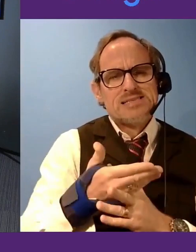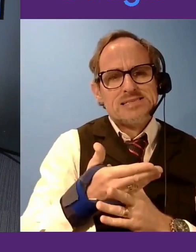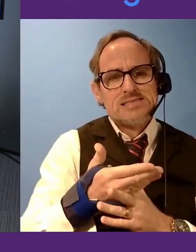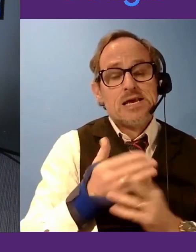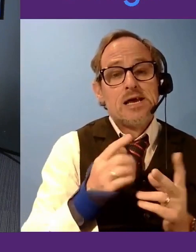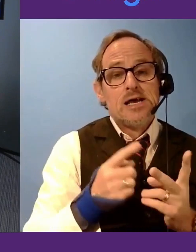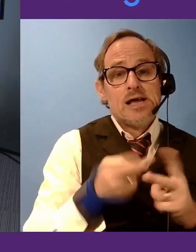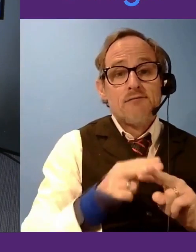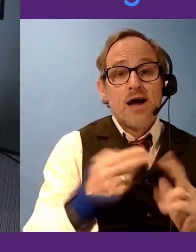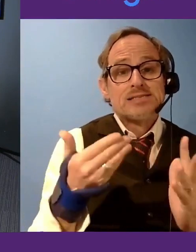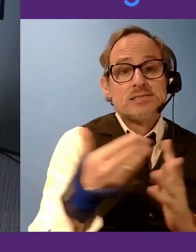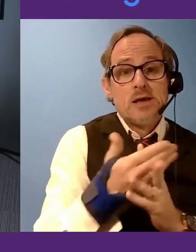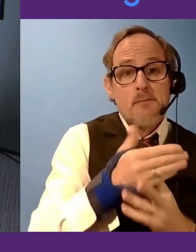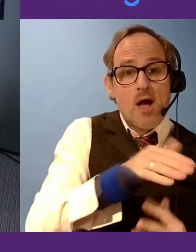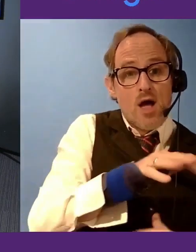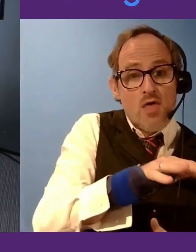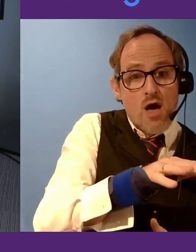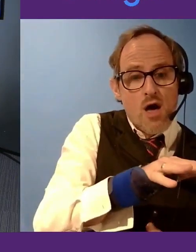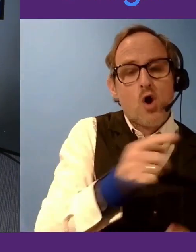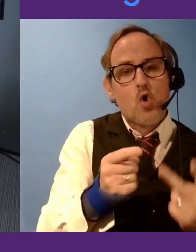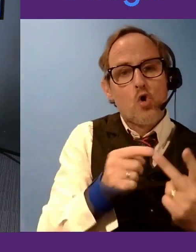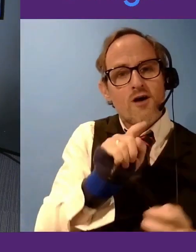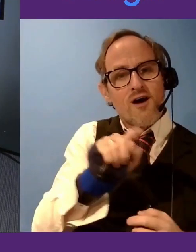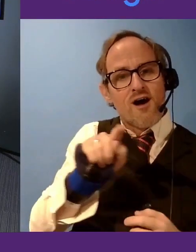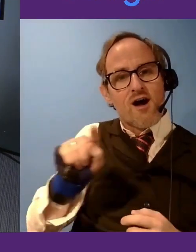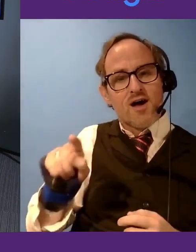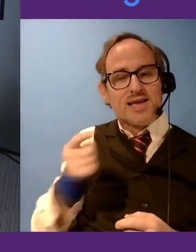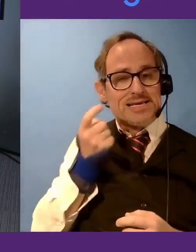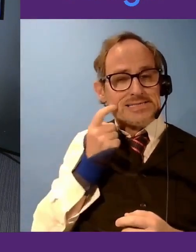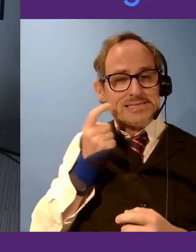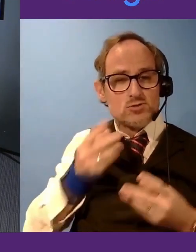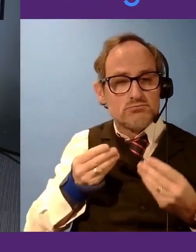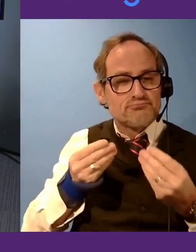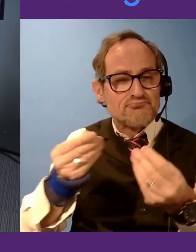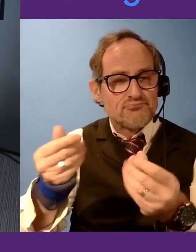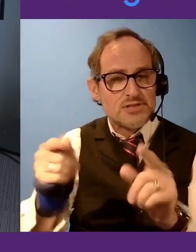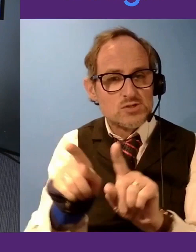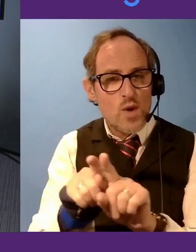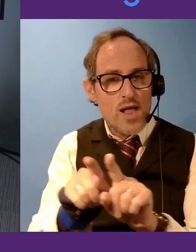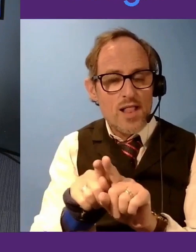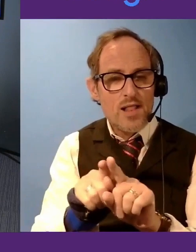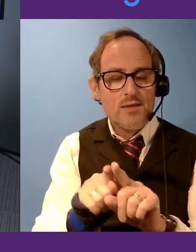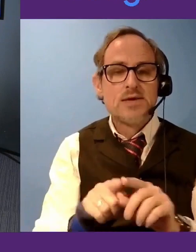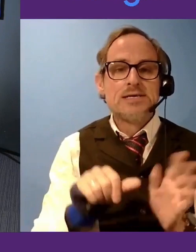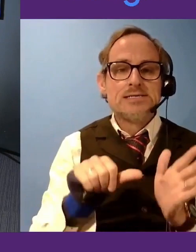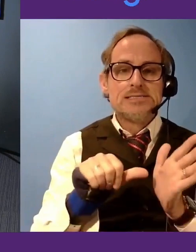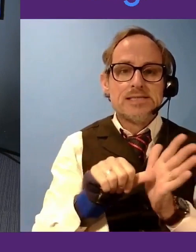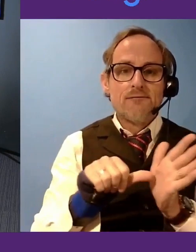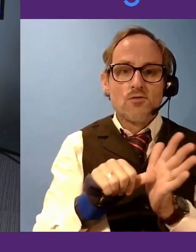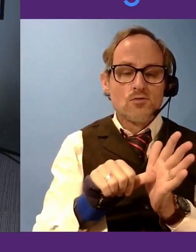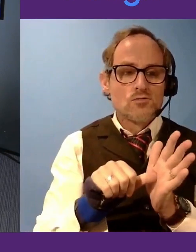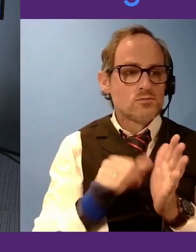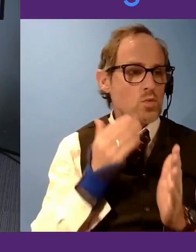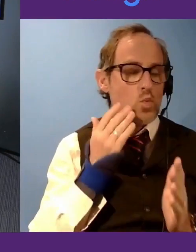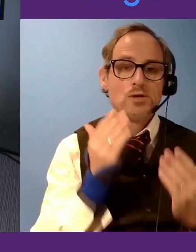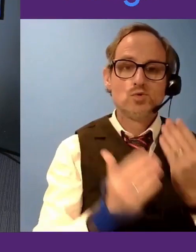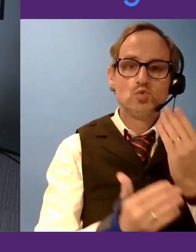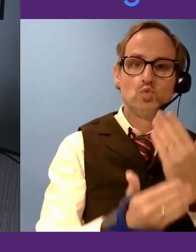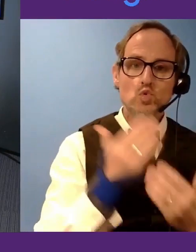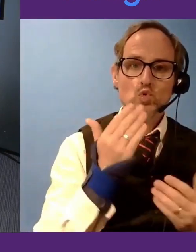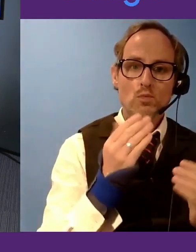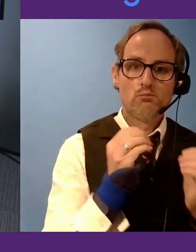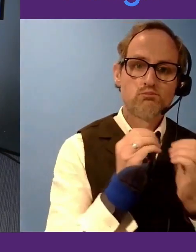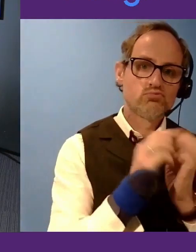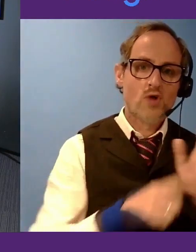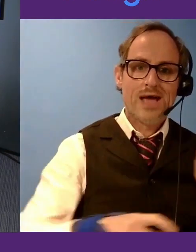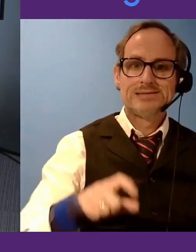sponsorship and all that sort of stuff. The difficulty comes where you're getting potentially new brand assets from a third party.